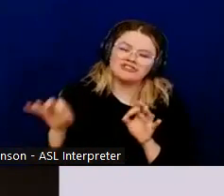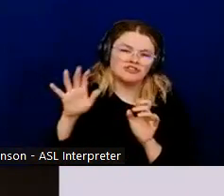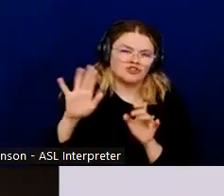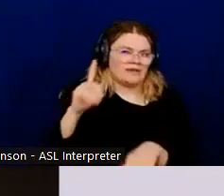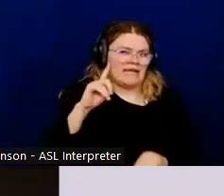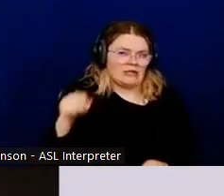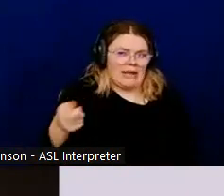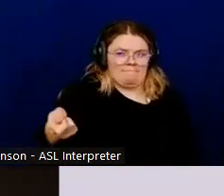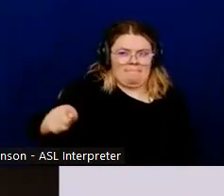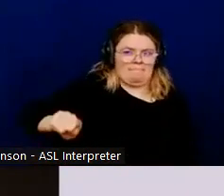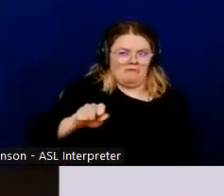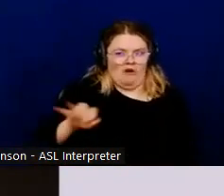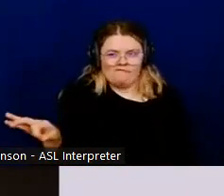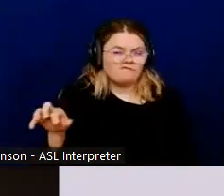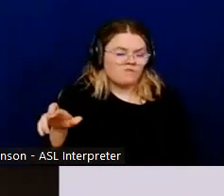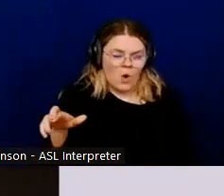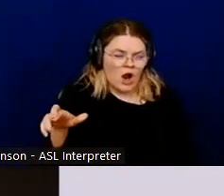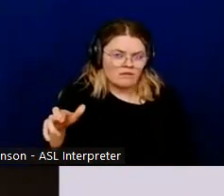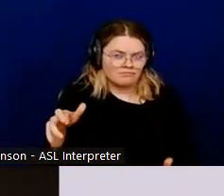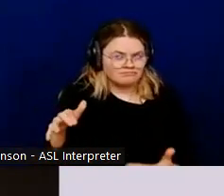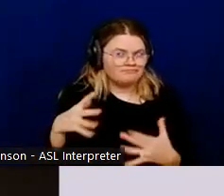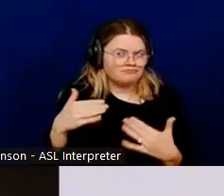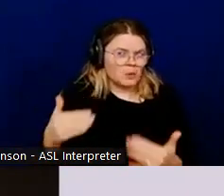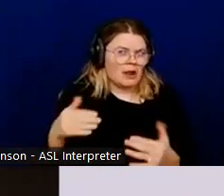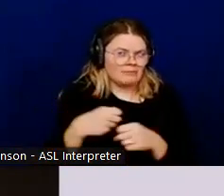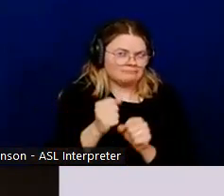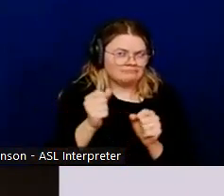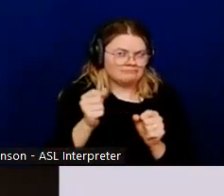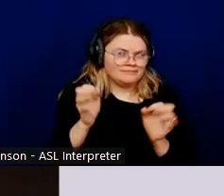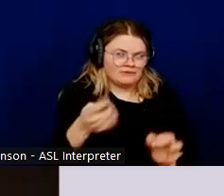must to feel comfortable as we continue.